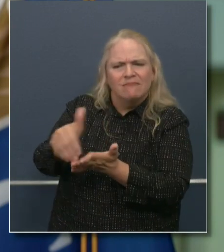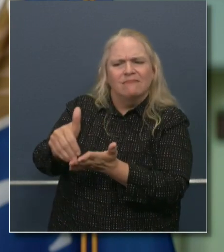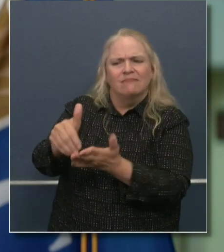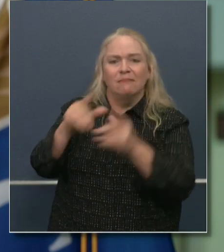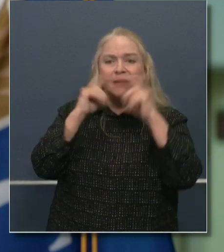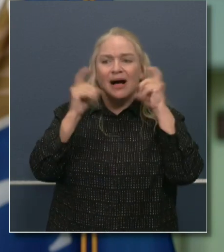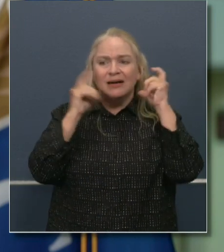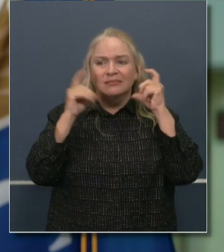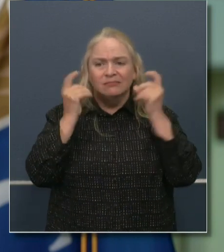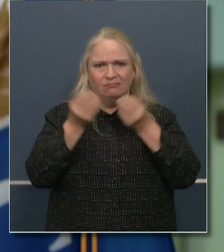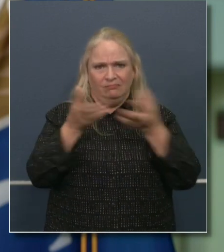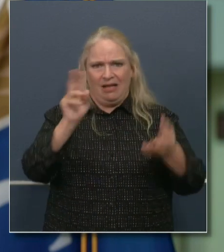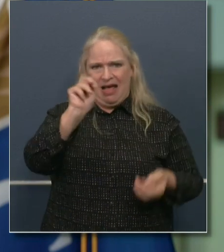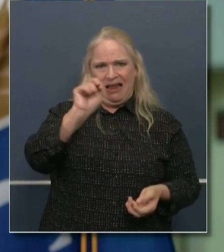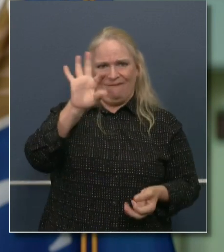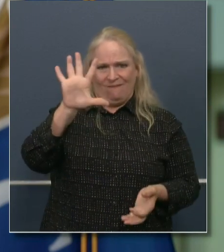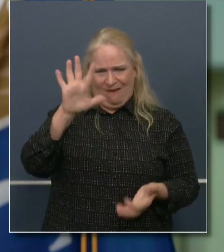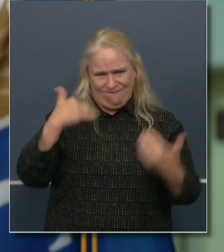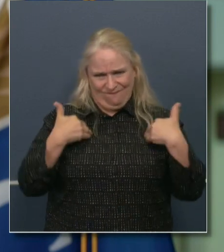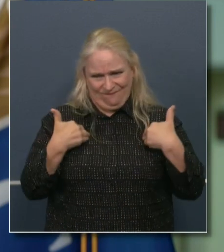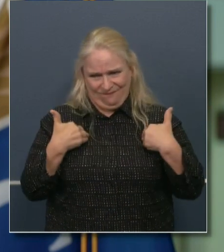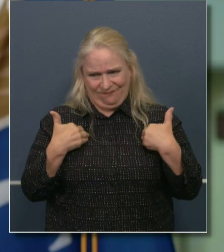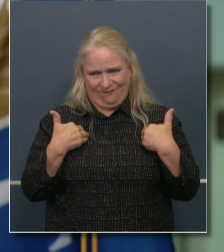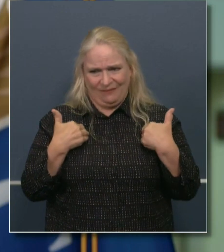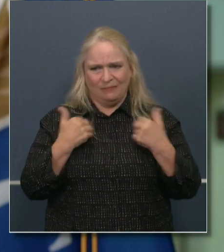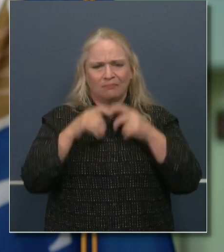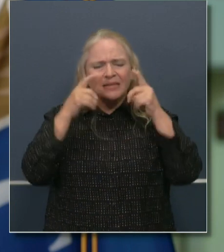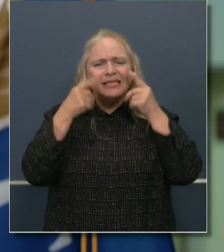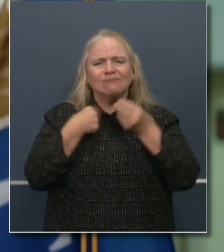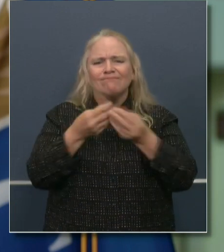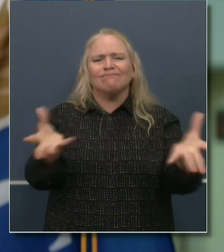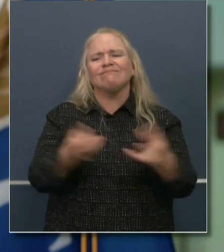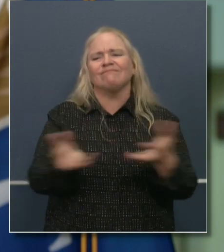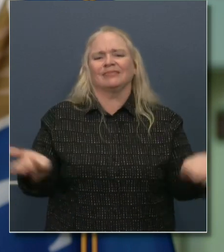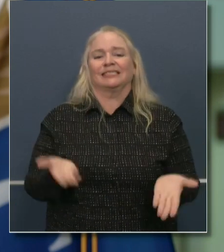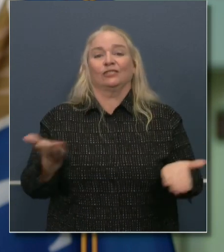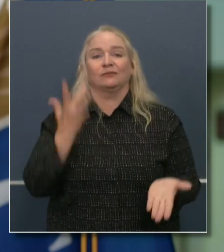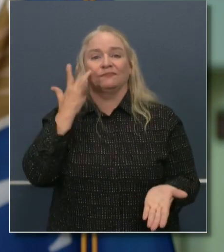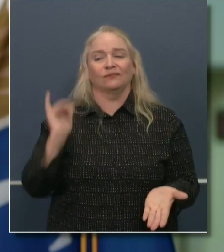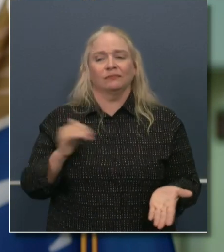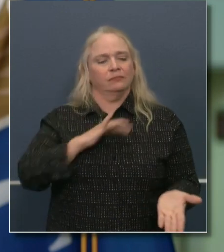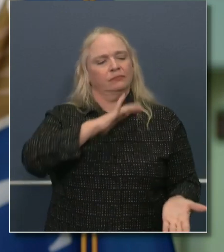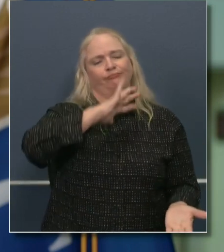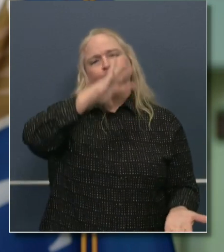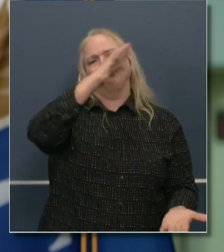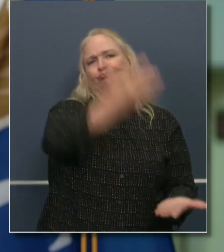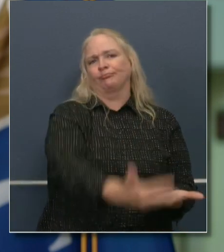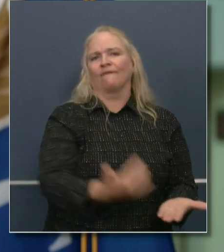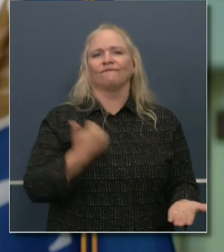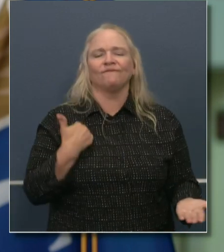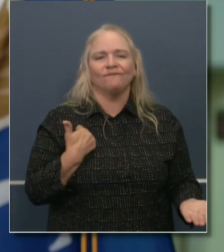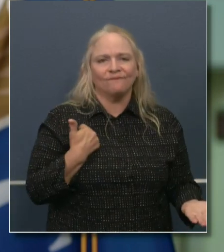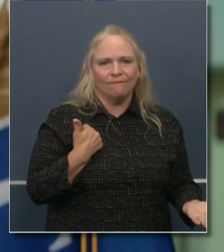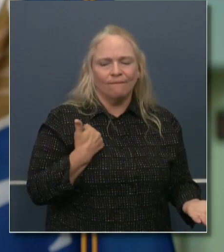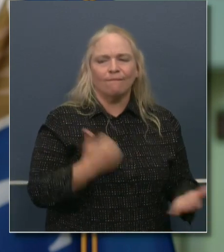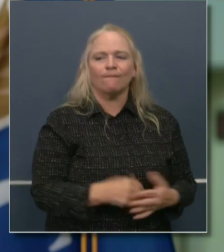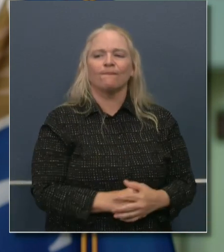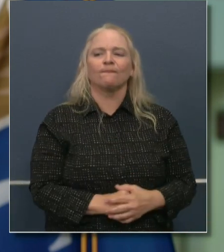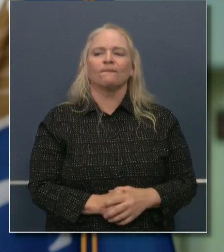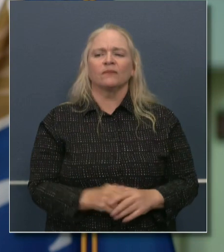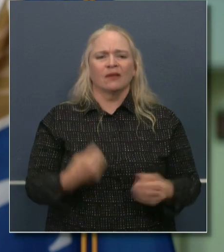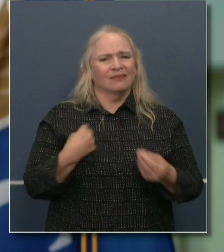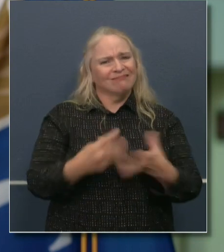masks, procedure masks, in our current state stockpile. Hundreds of millions being distributed over the last few